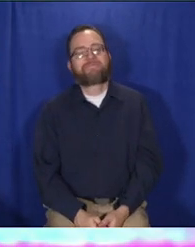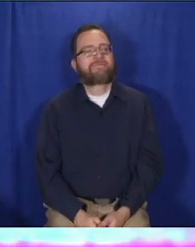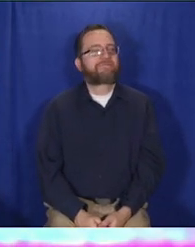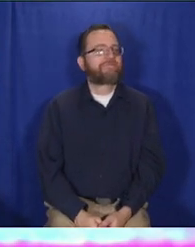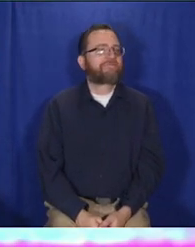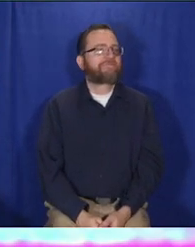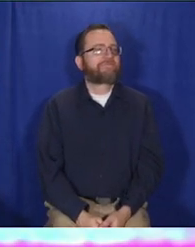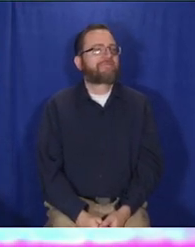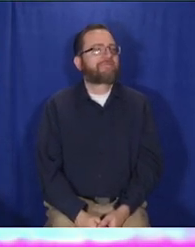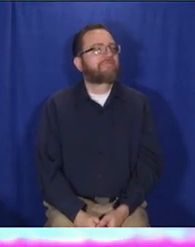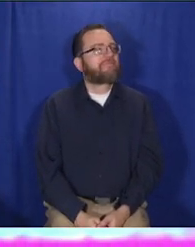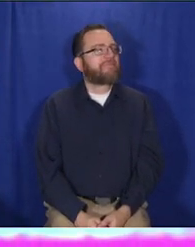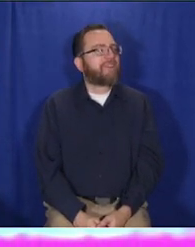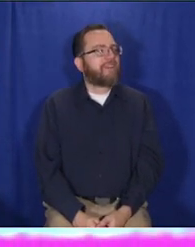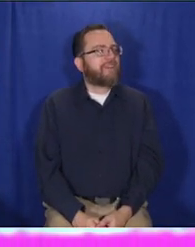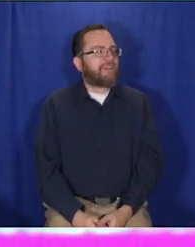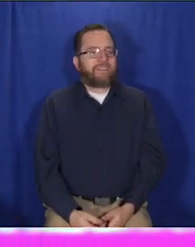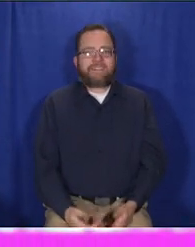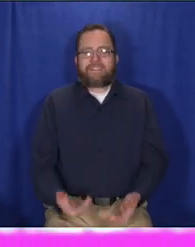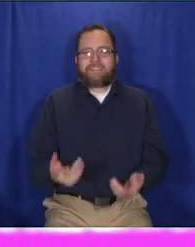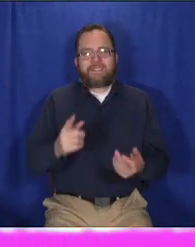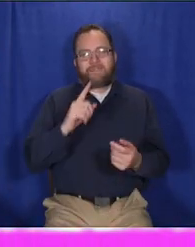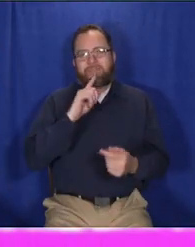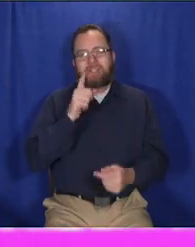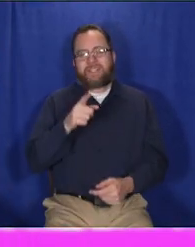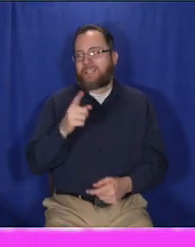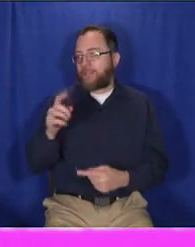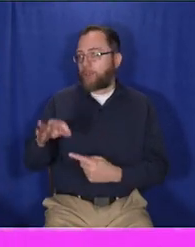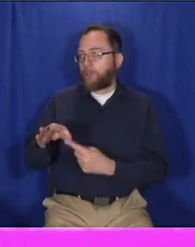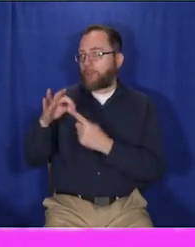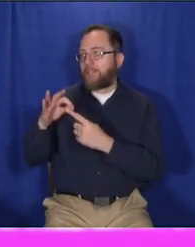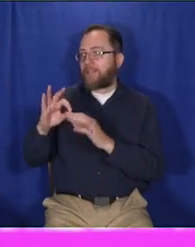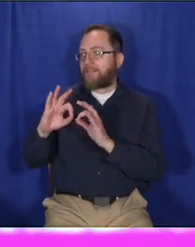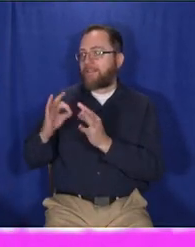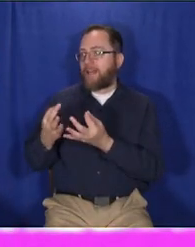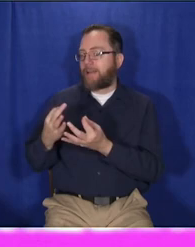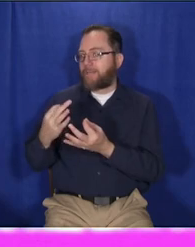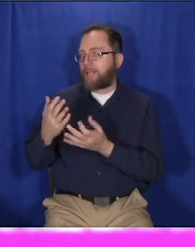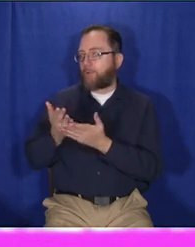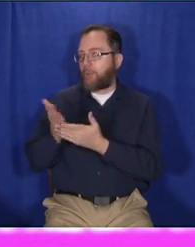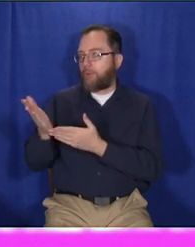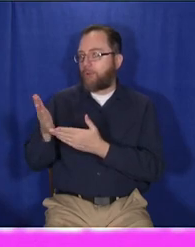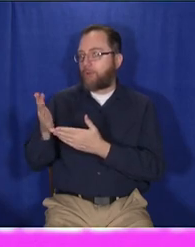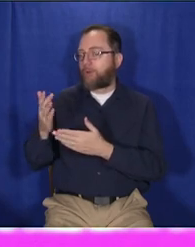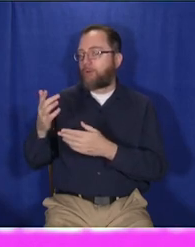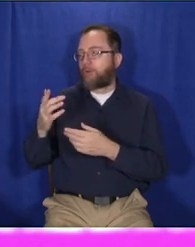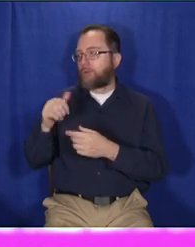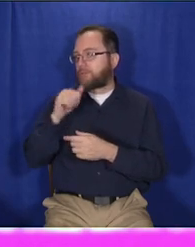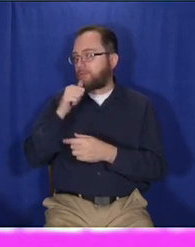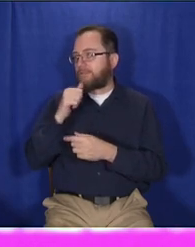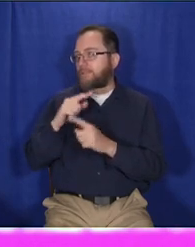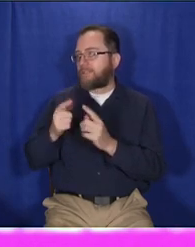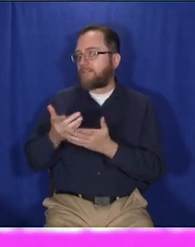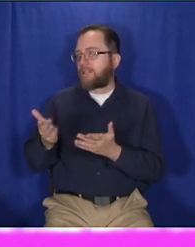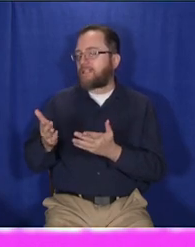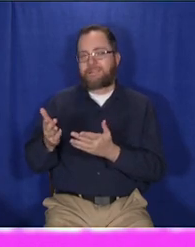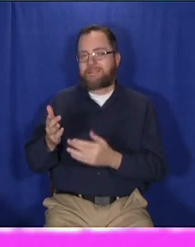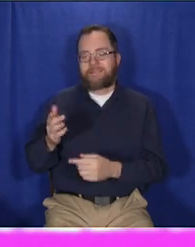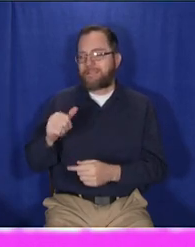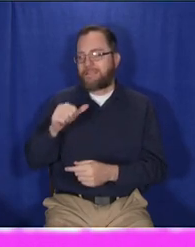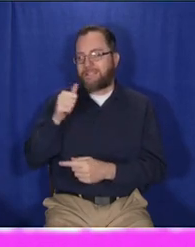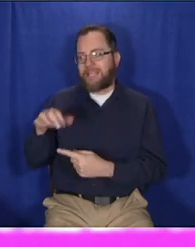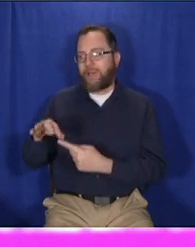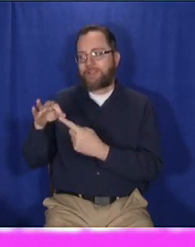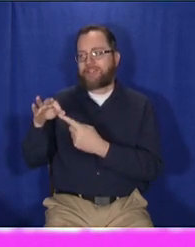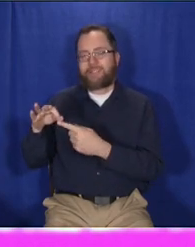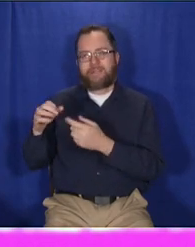There's so many families like the Cliftons in our church across all of our locations. Maybe some of you watching online who have kind of